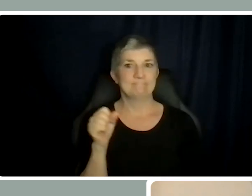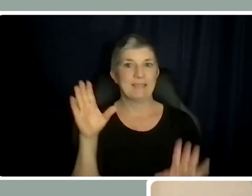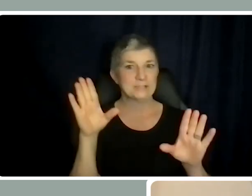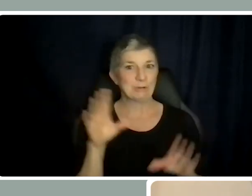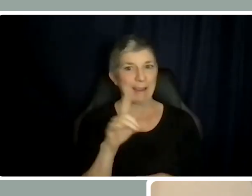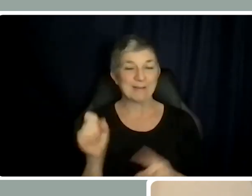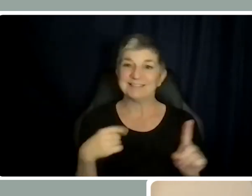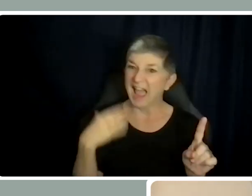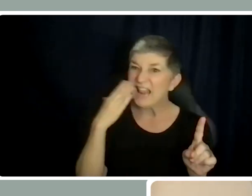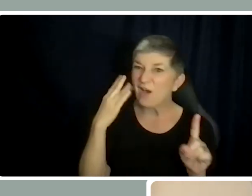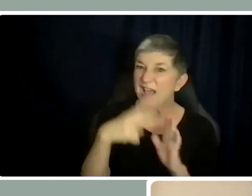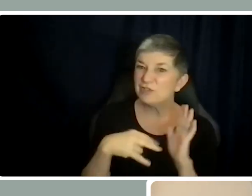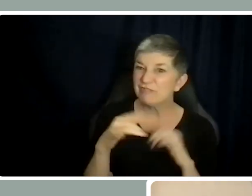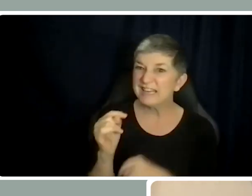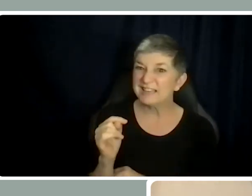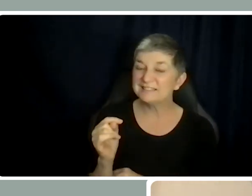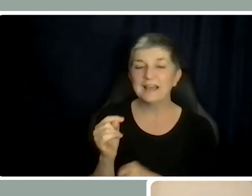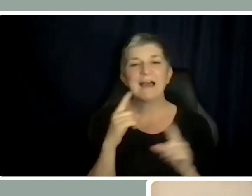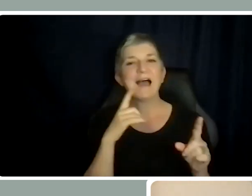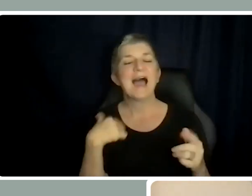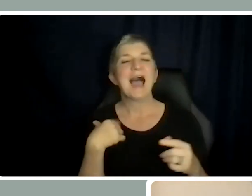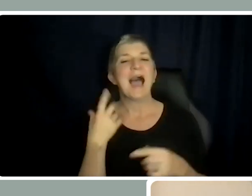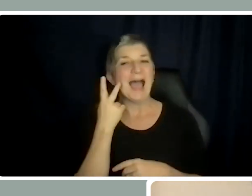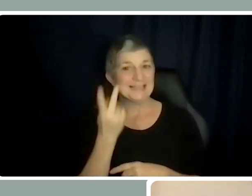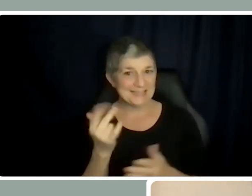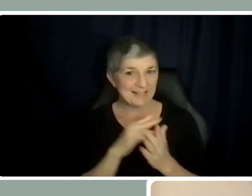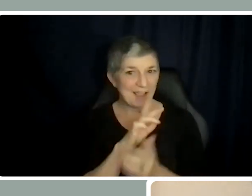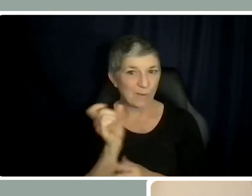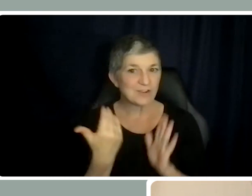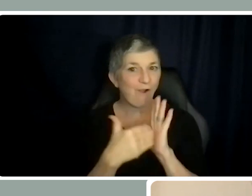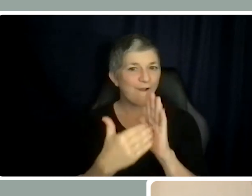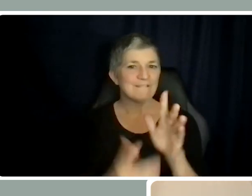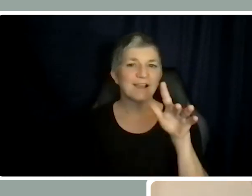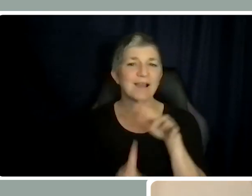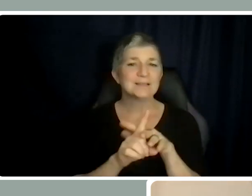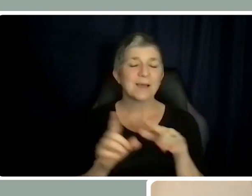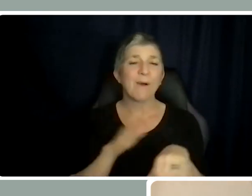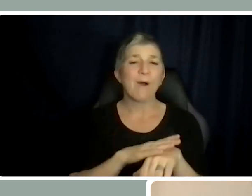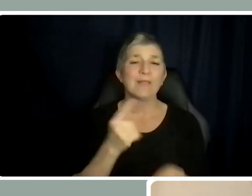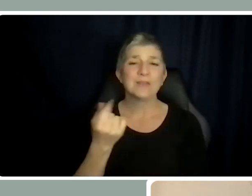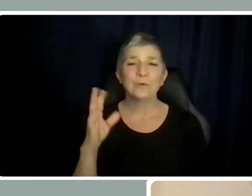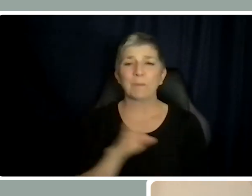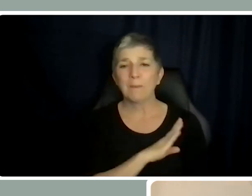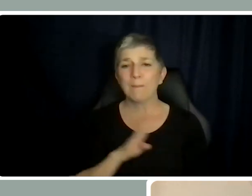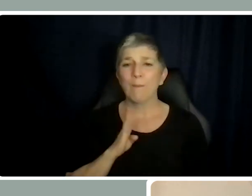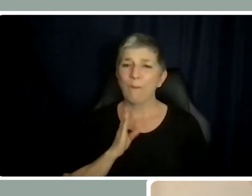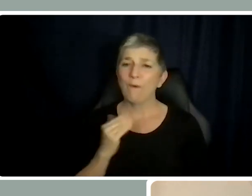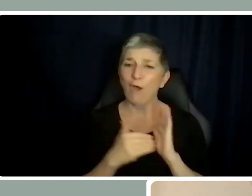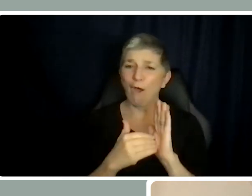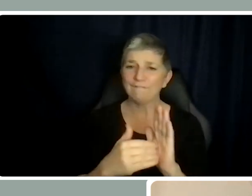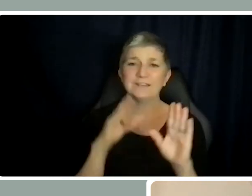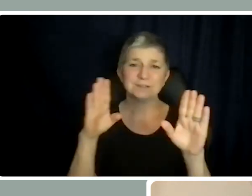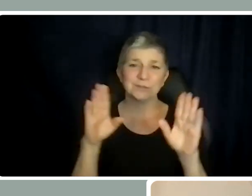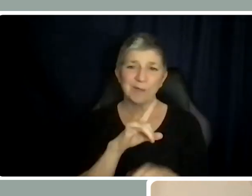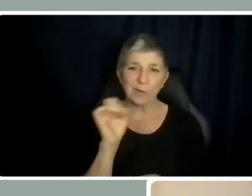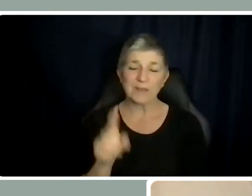know. I had to read it. Question. I get that question a lot. It comes up at our tumor board a lot. It's a great question,